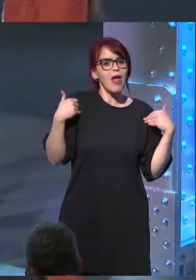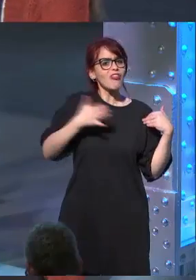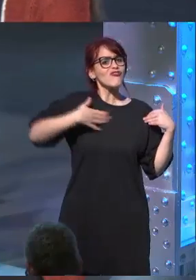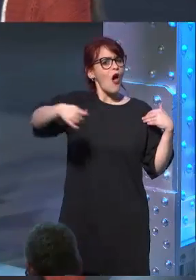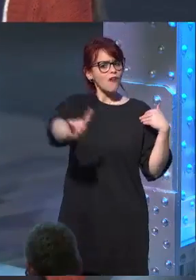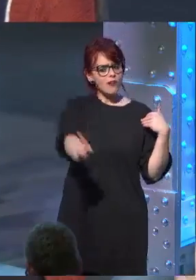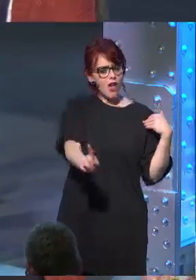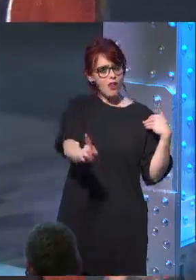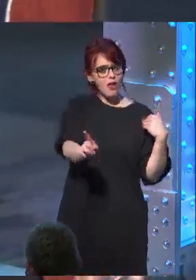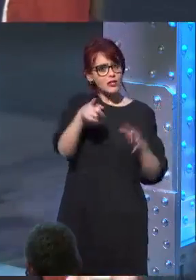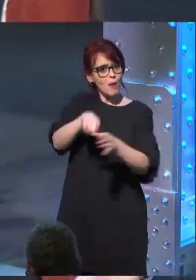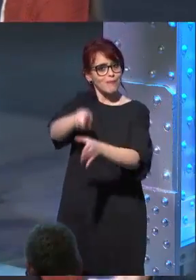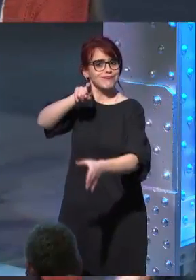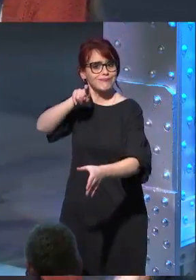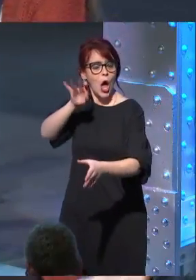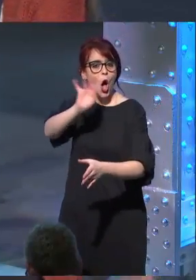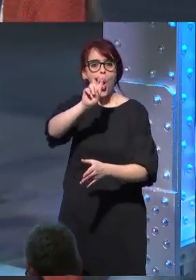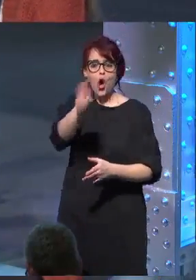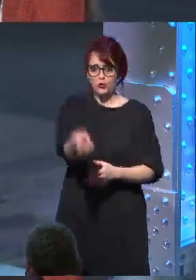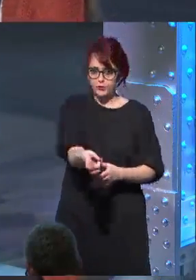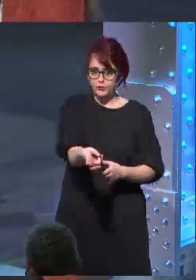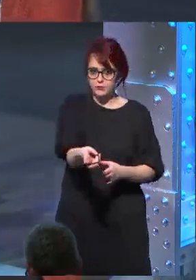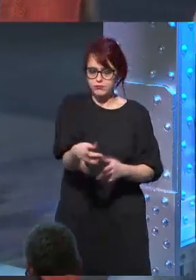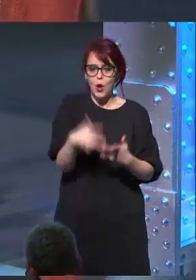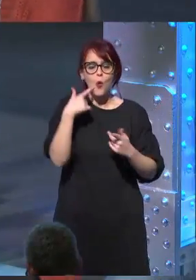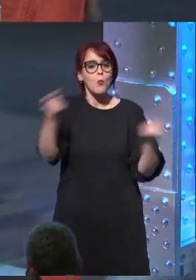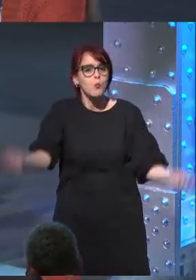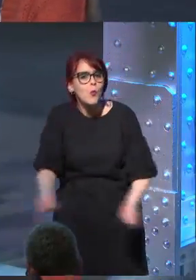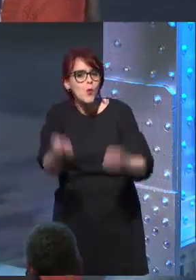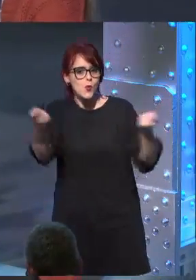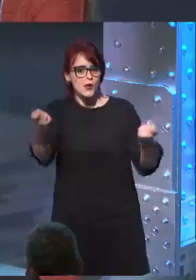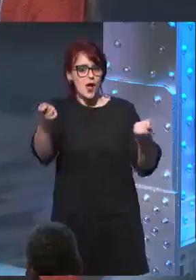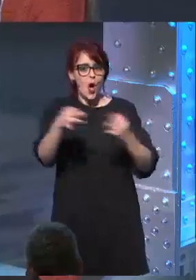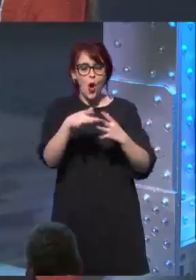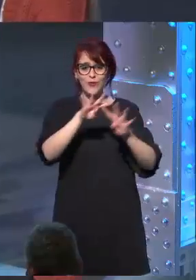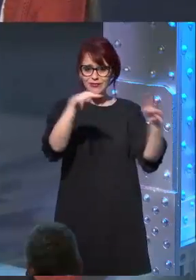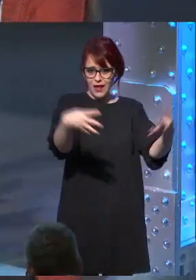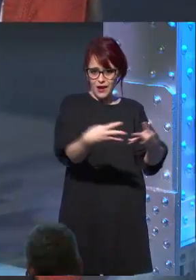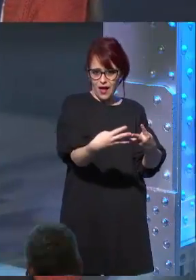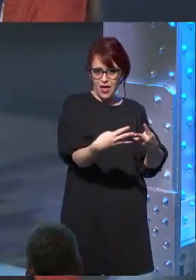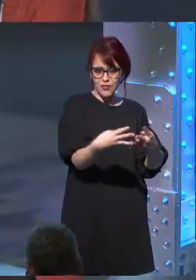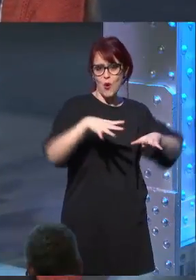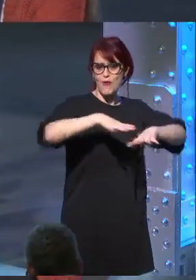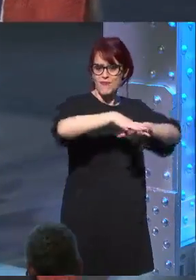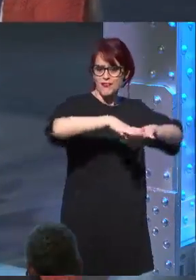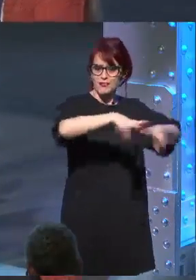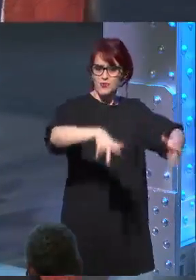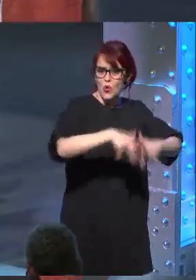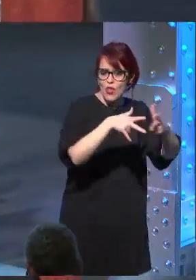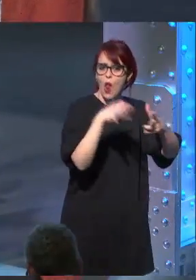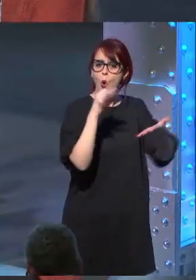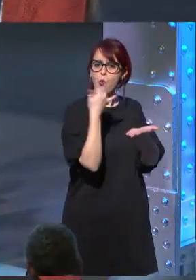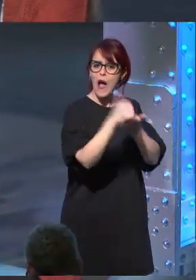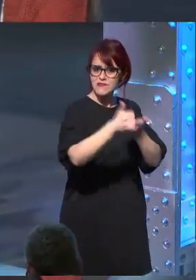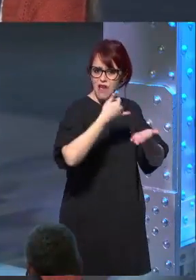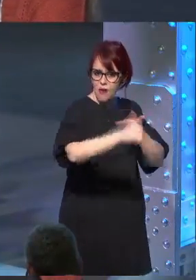publish anything, and I don't know if this is because they're not responsible, they do not want to take part into it, or because they do